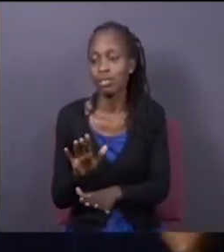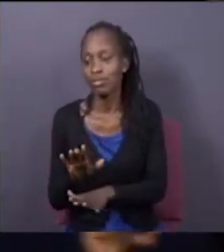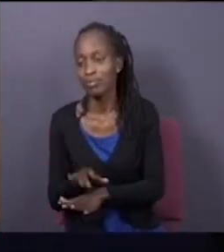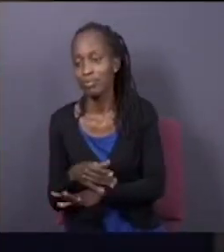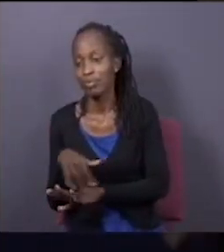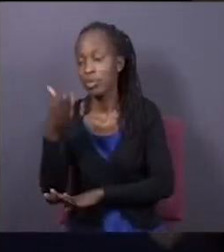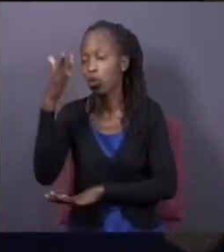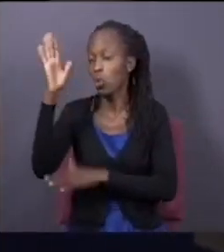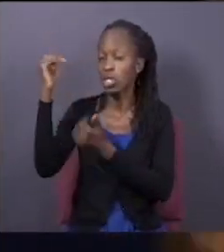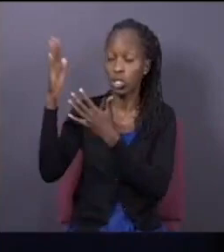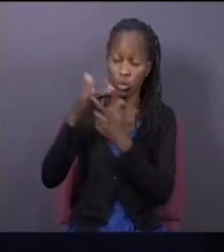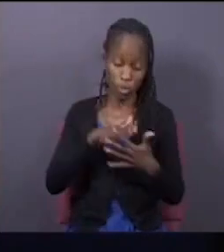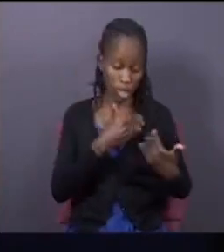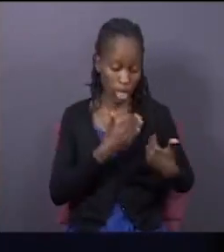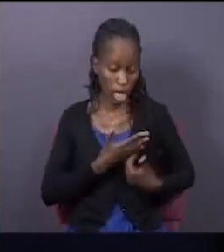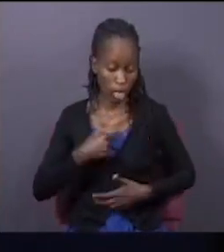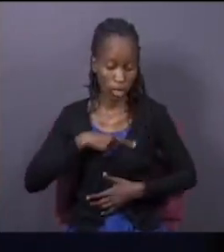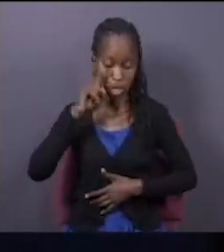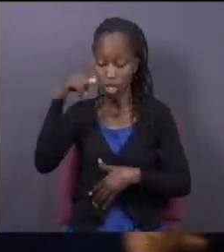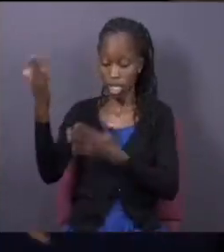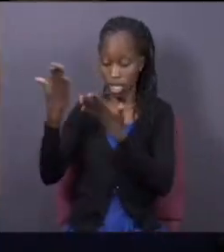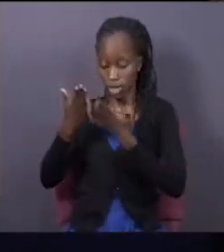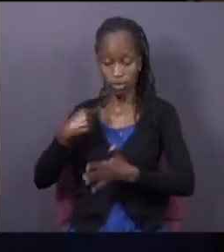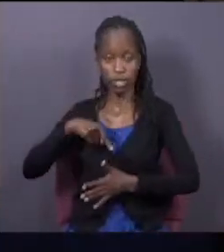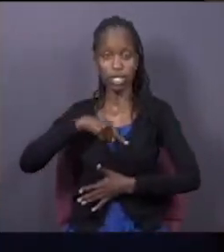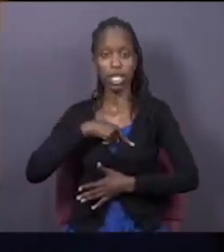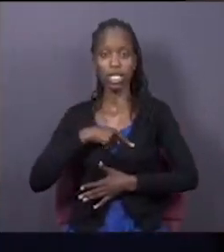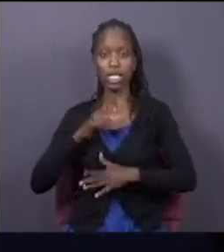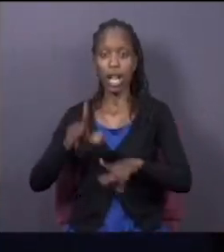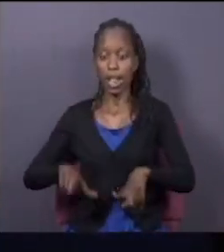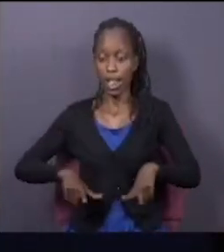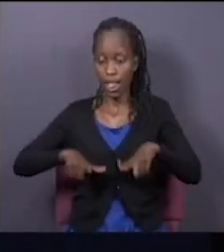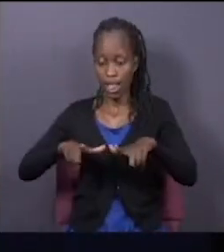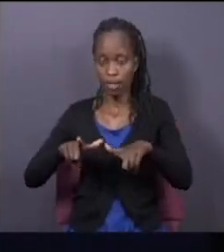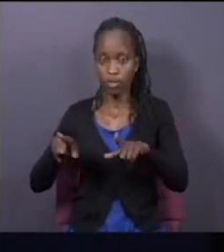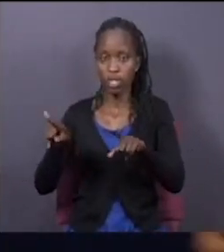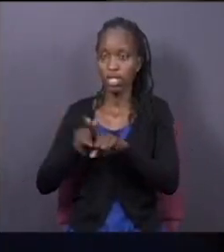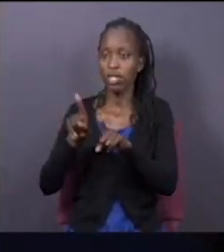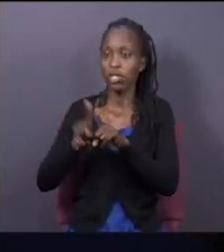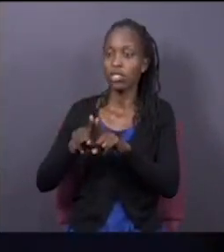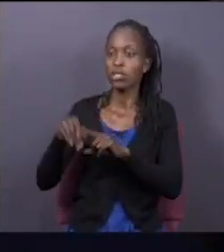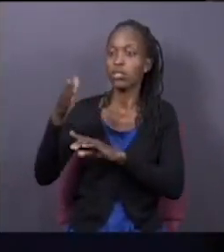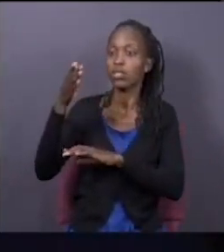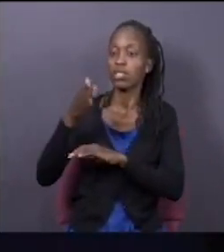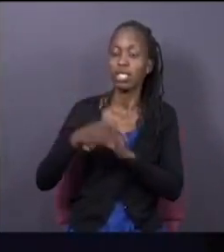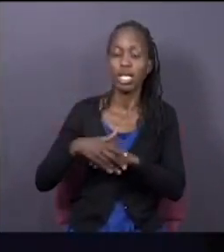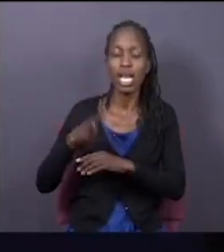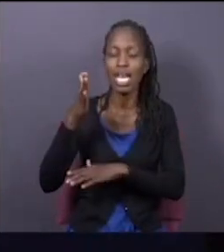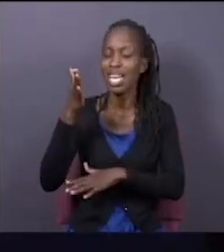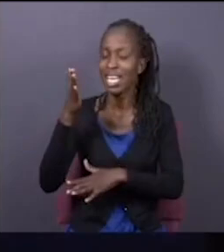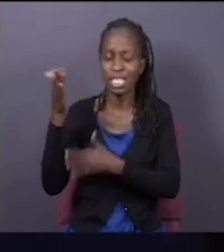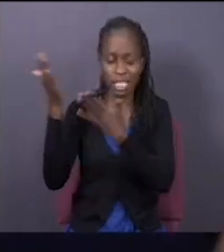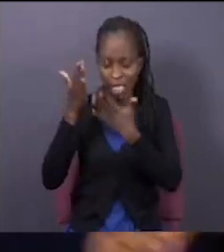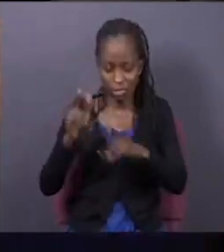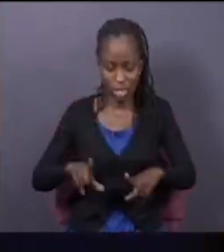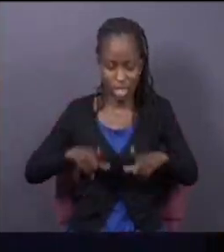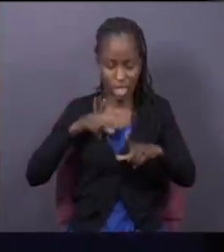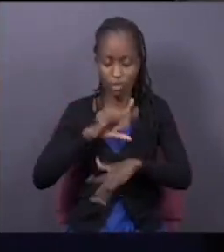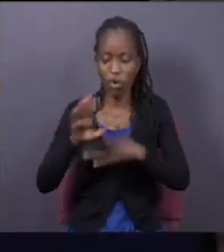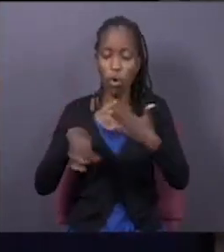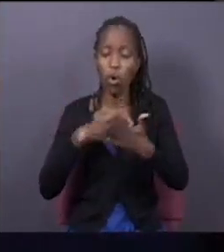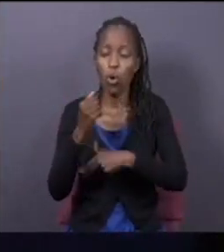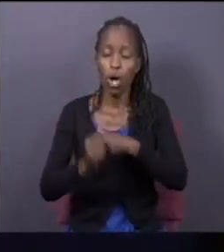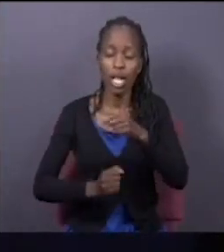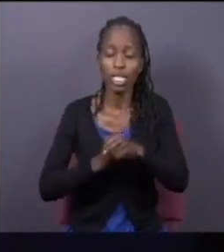our hearts. He gives us life. And so he has done for the whole year of 2020. And we're going to say